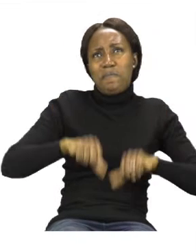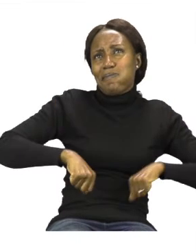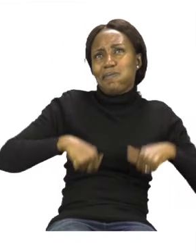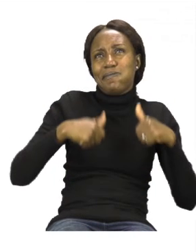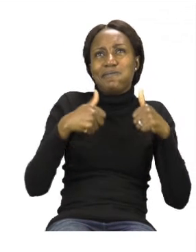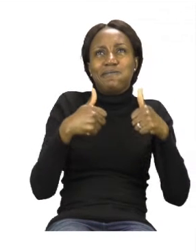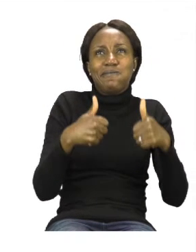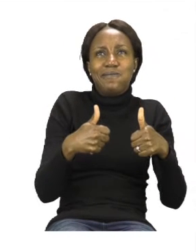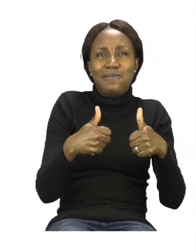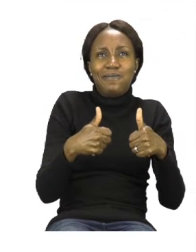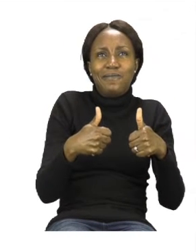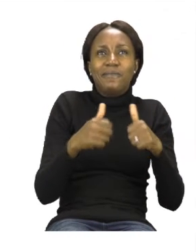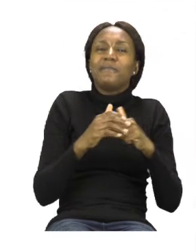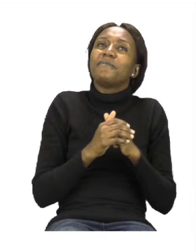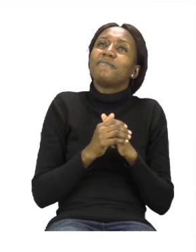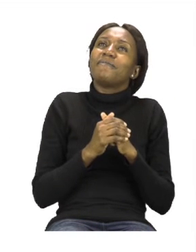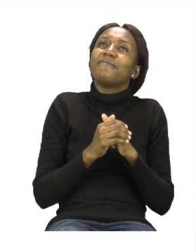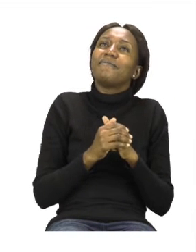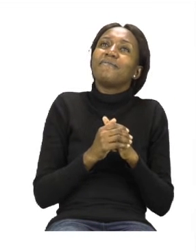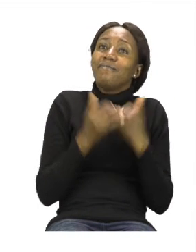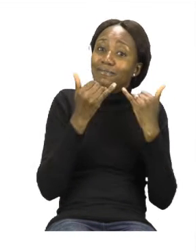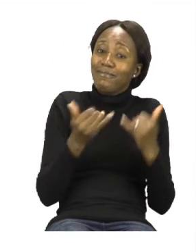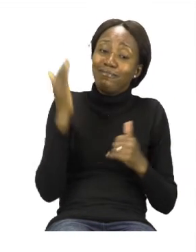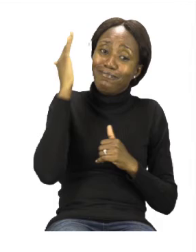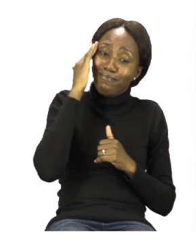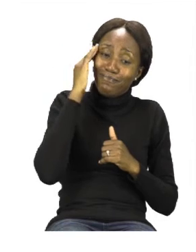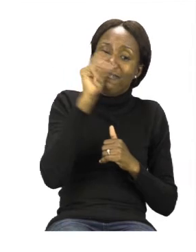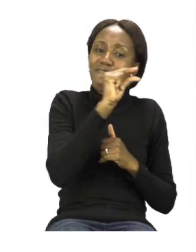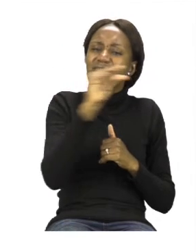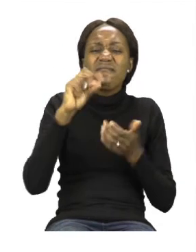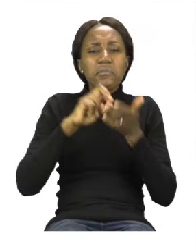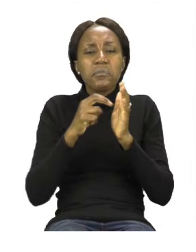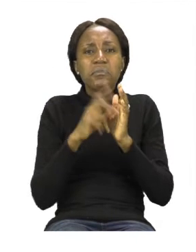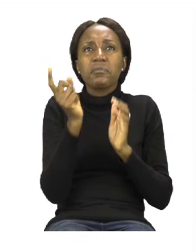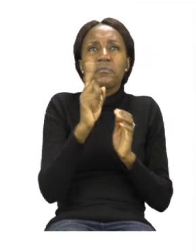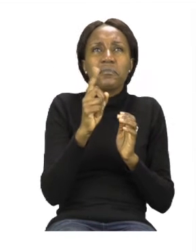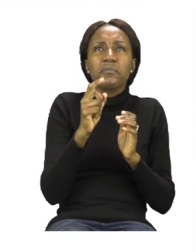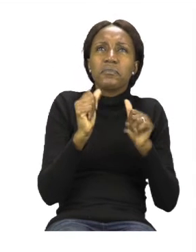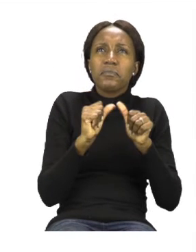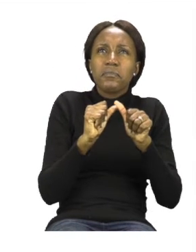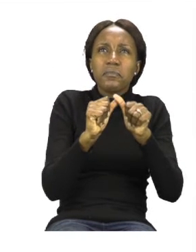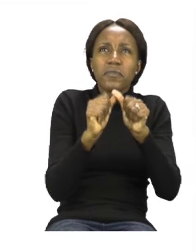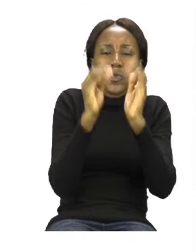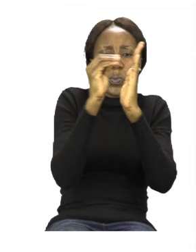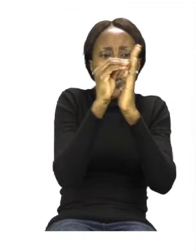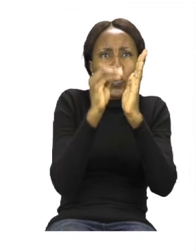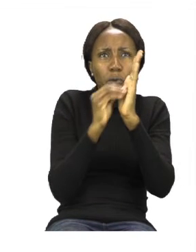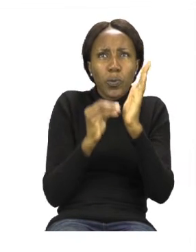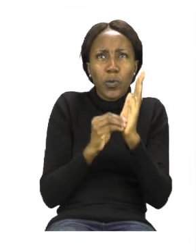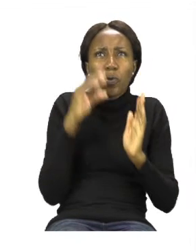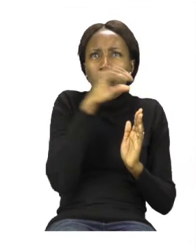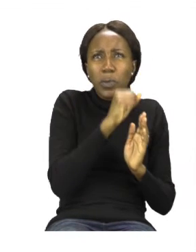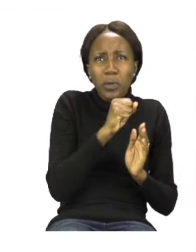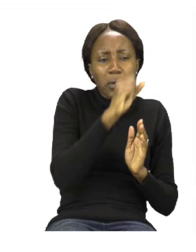us. So now that we know our vocabulary words, you're going to fill in the missing letters. And I'm going to